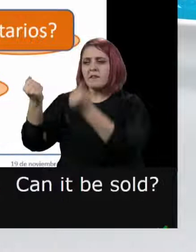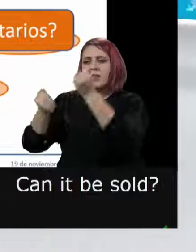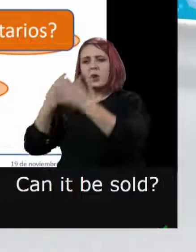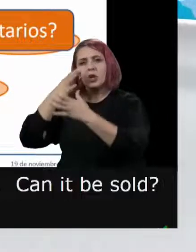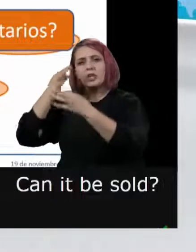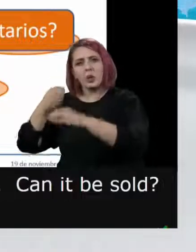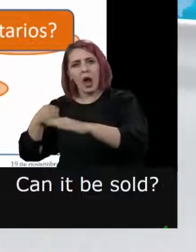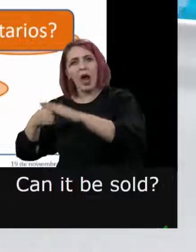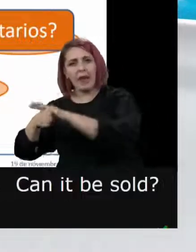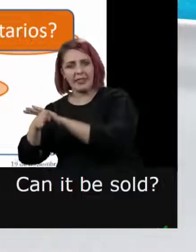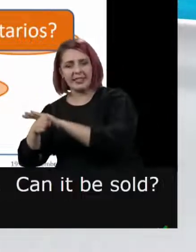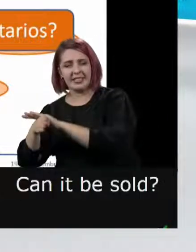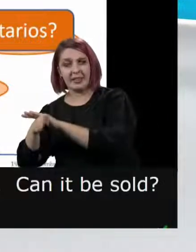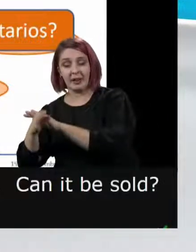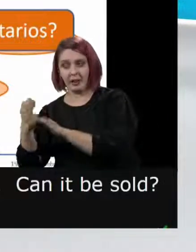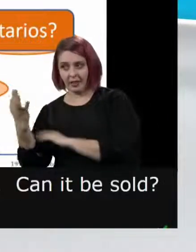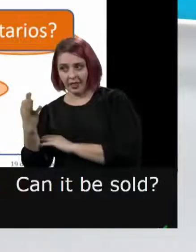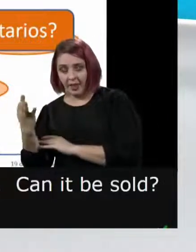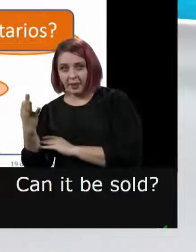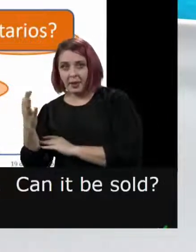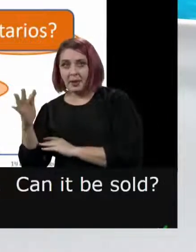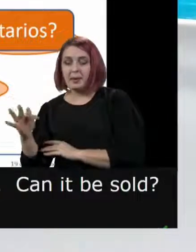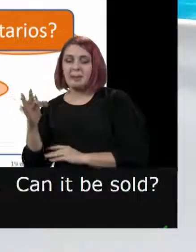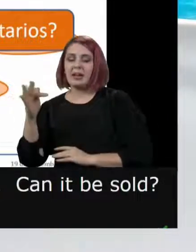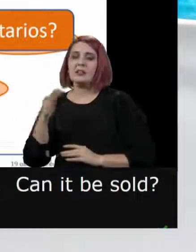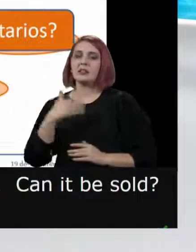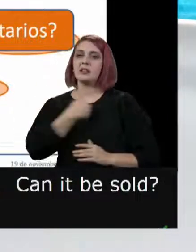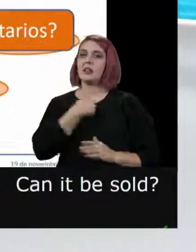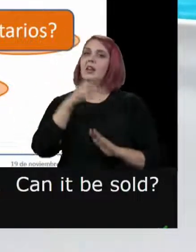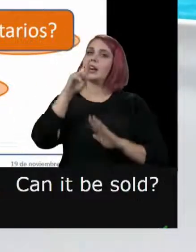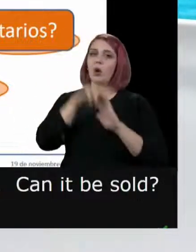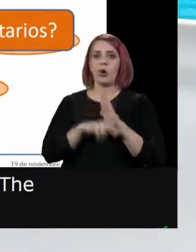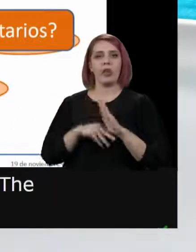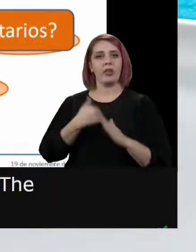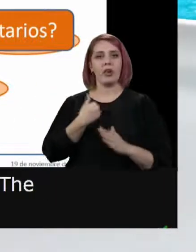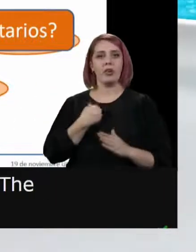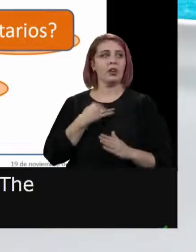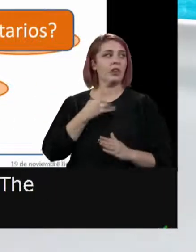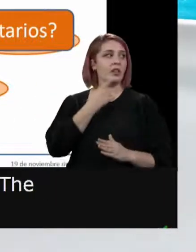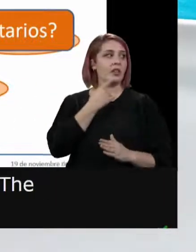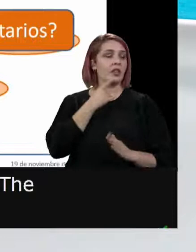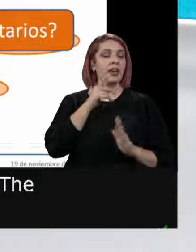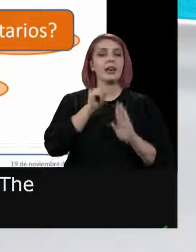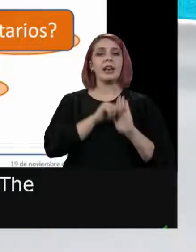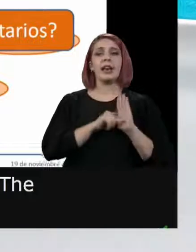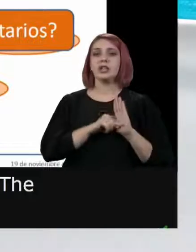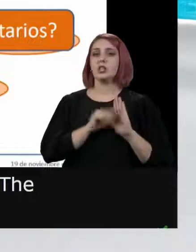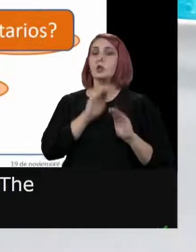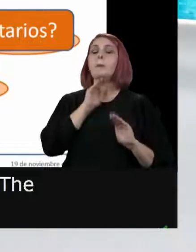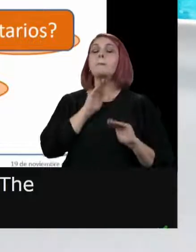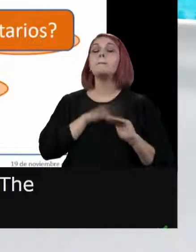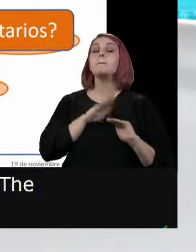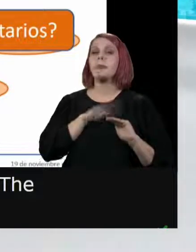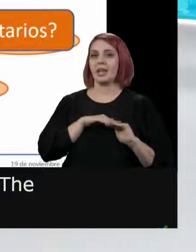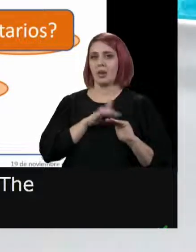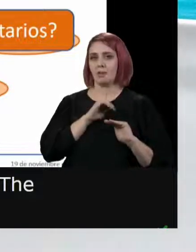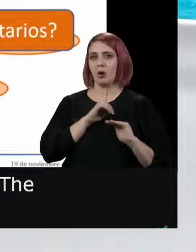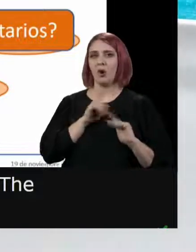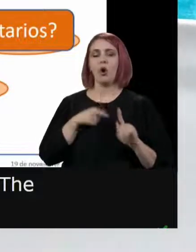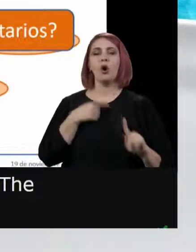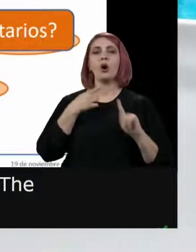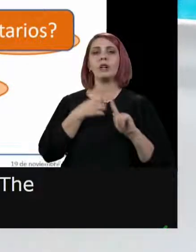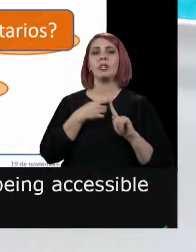The manufacturers are concerned with their vehicles being accessible and safe, but there are